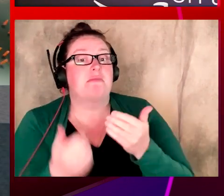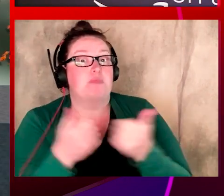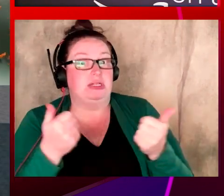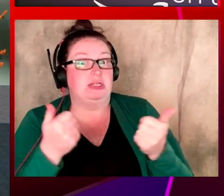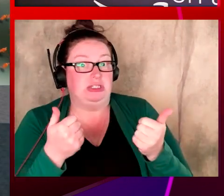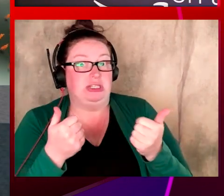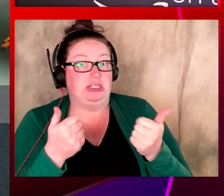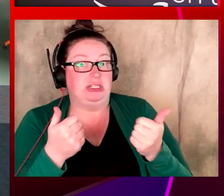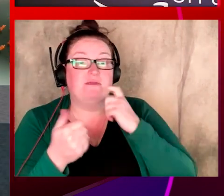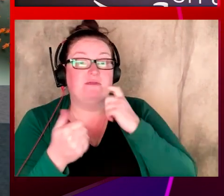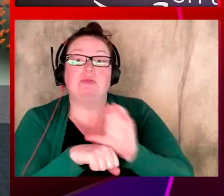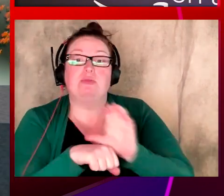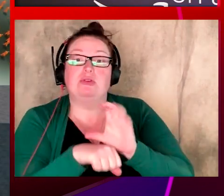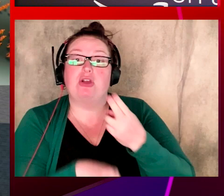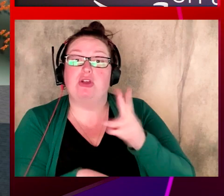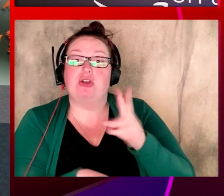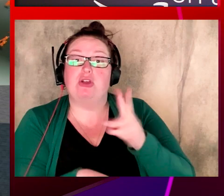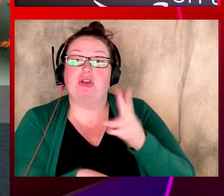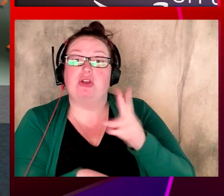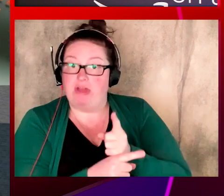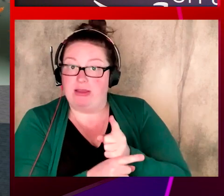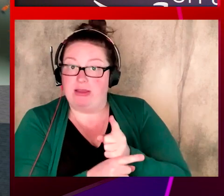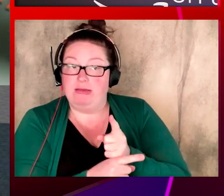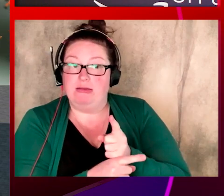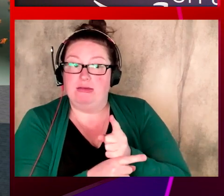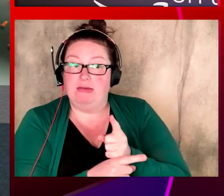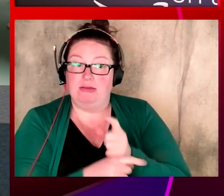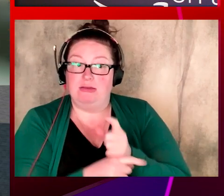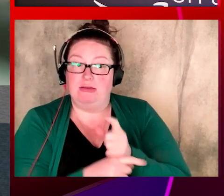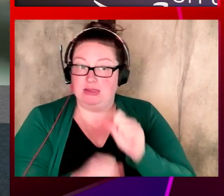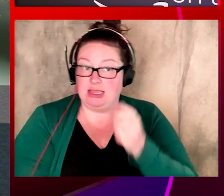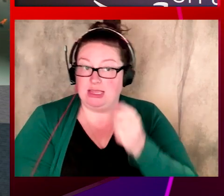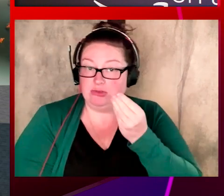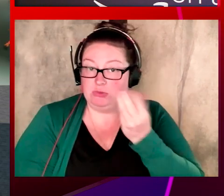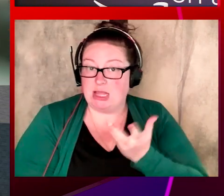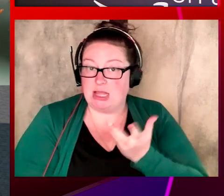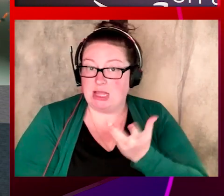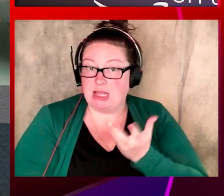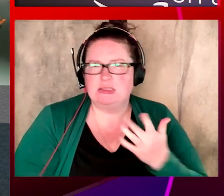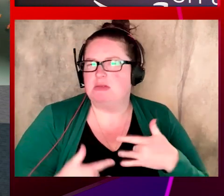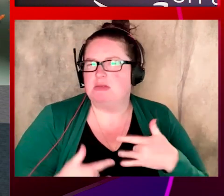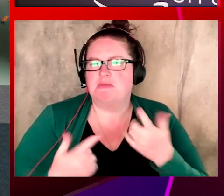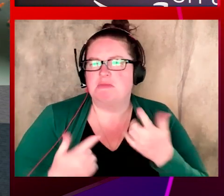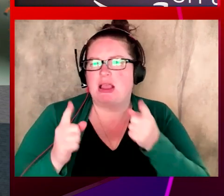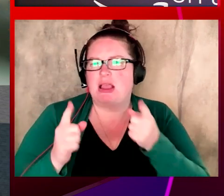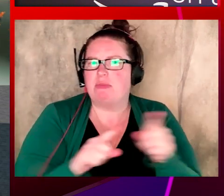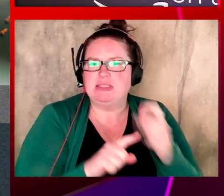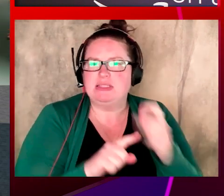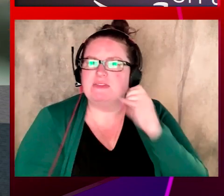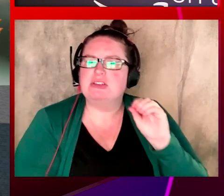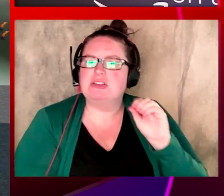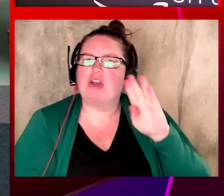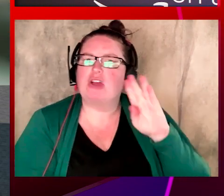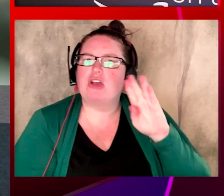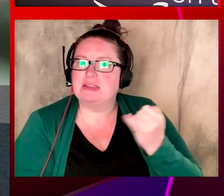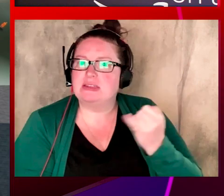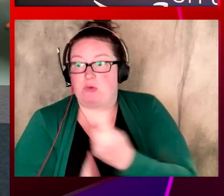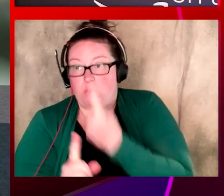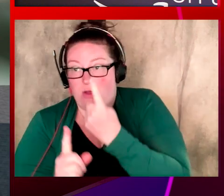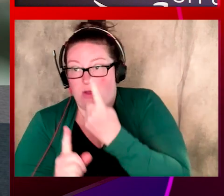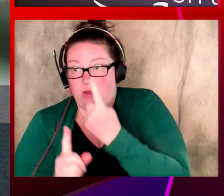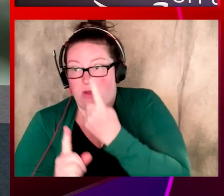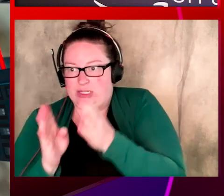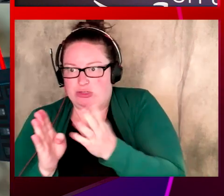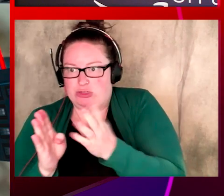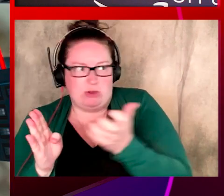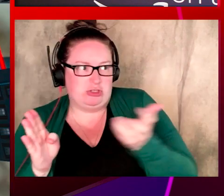compute hardware, right? So can you tell us, or what happens if like an object in one partition wants to interact with an object in another? Yeah. How